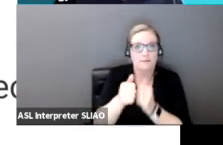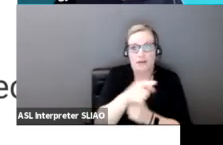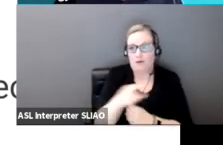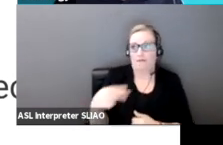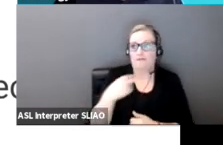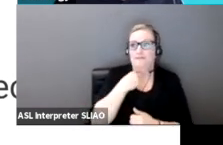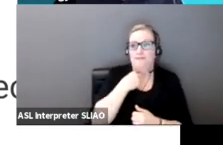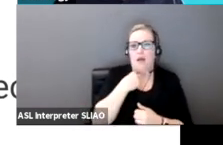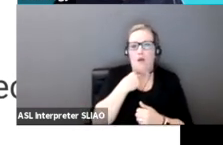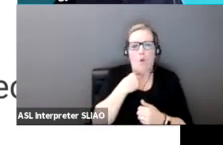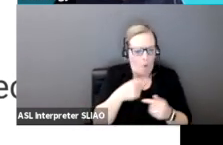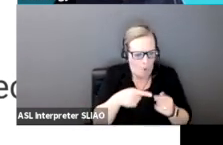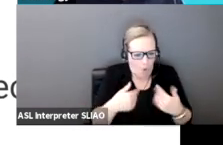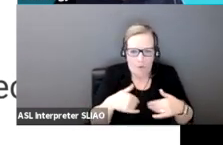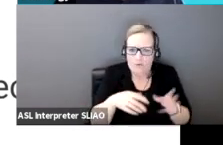be worth.